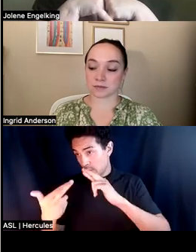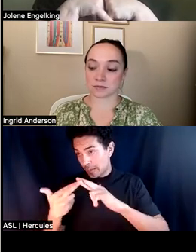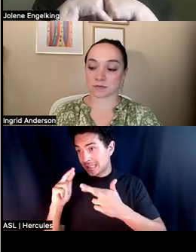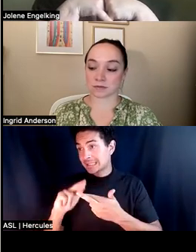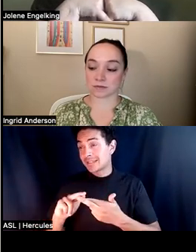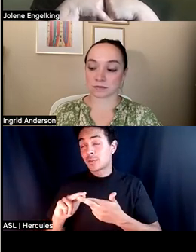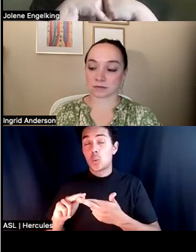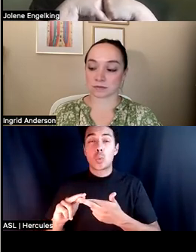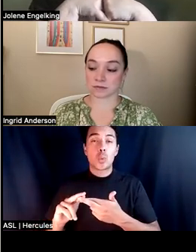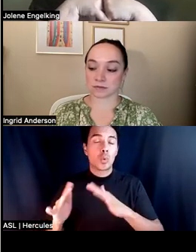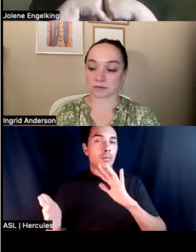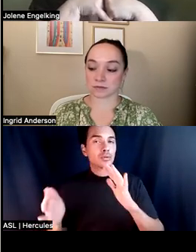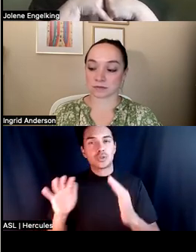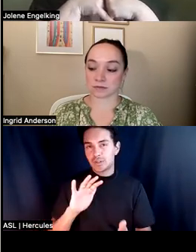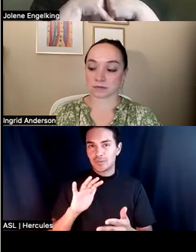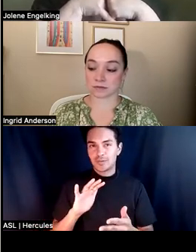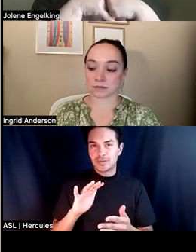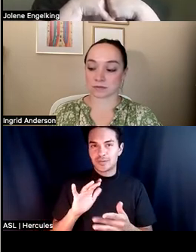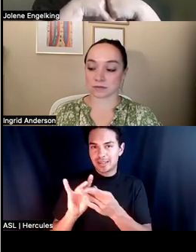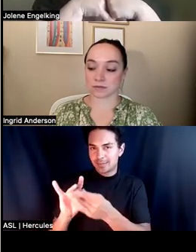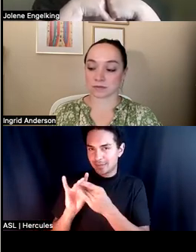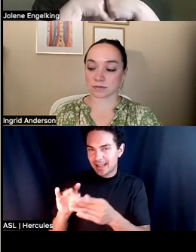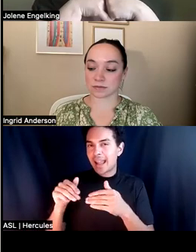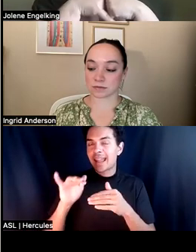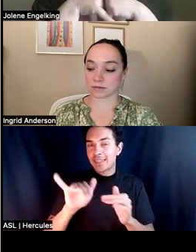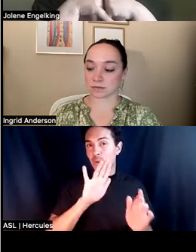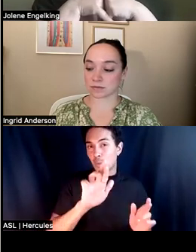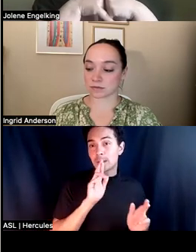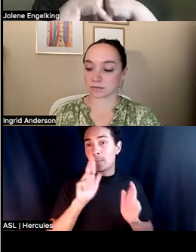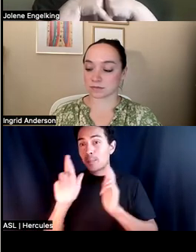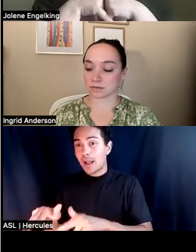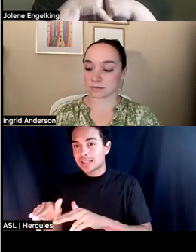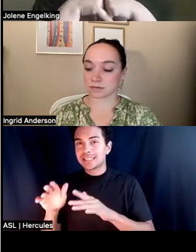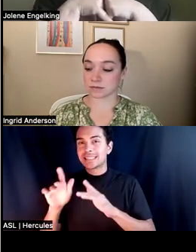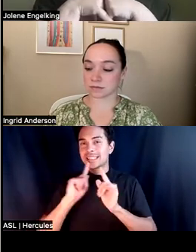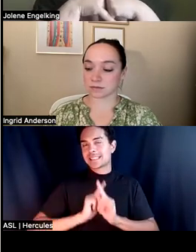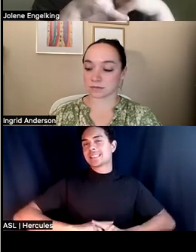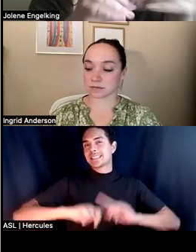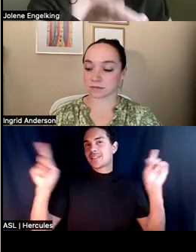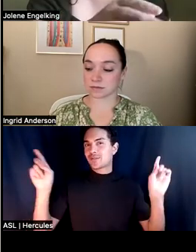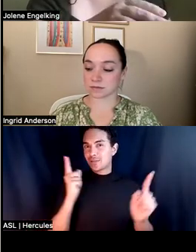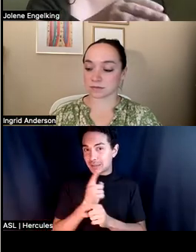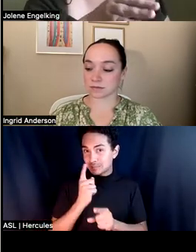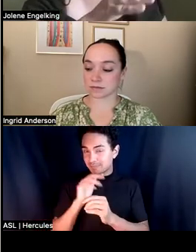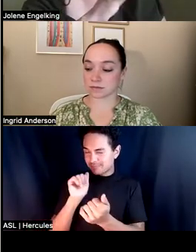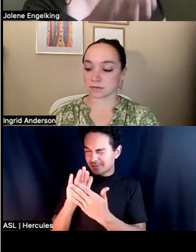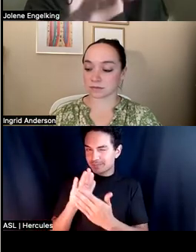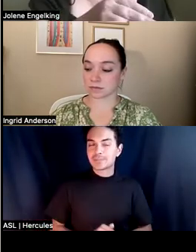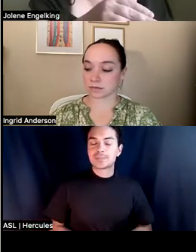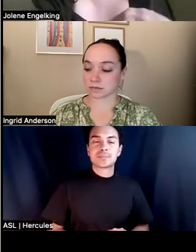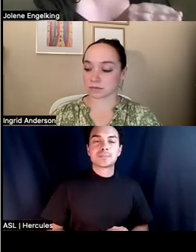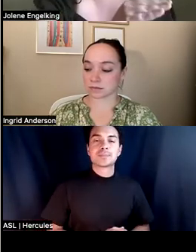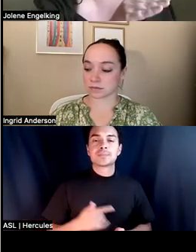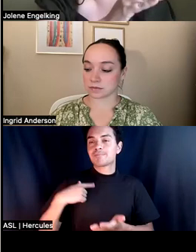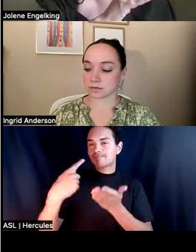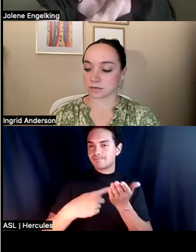what can that really mean? And how does that live out in a response, I think? And this is one of the things, that like I talk about, going through each